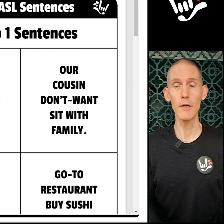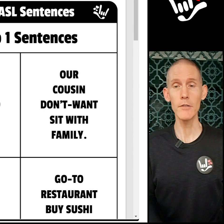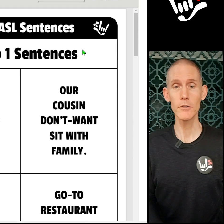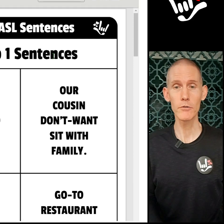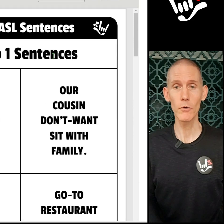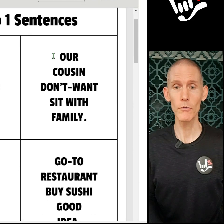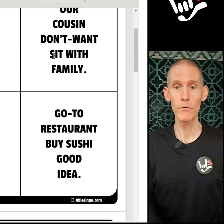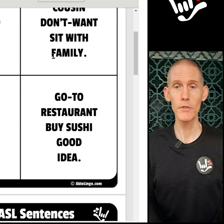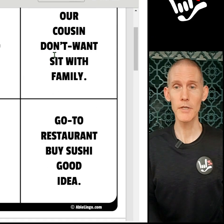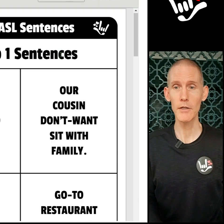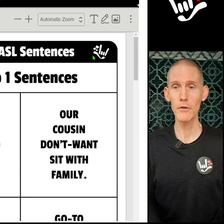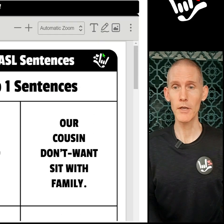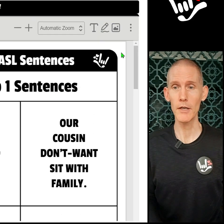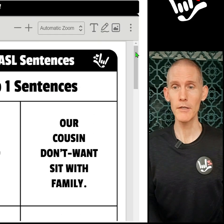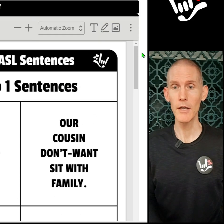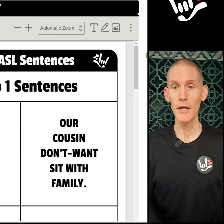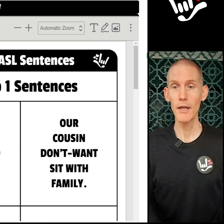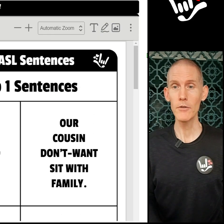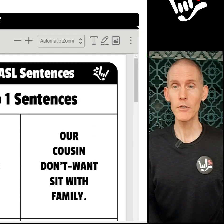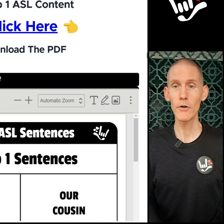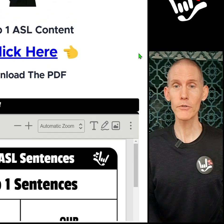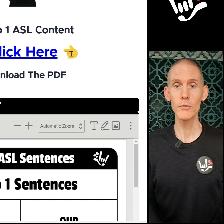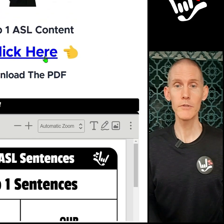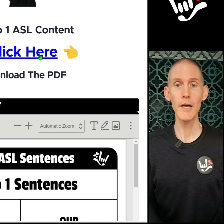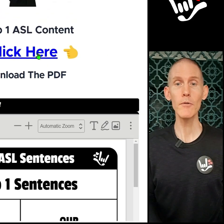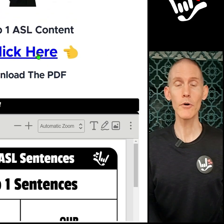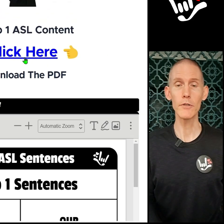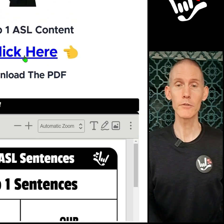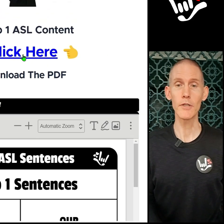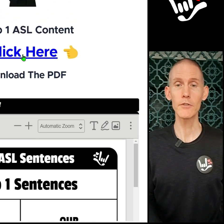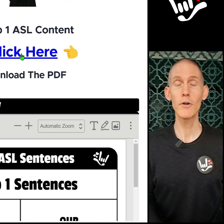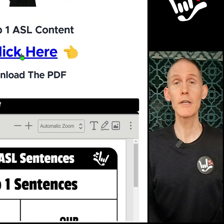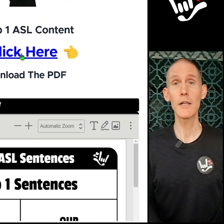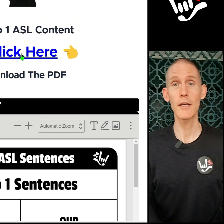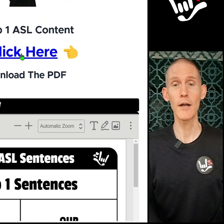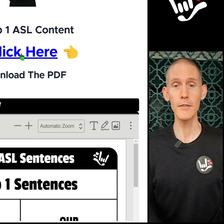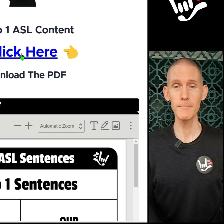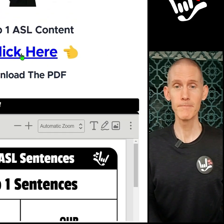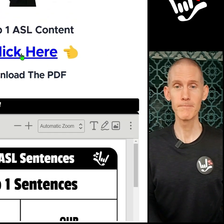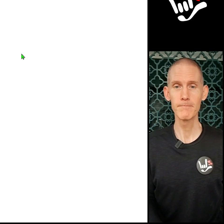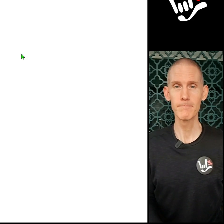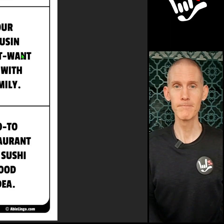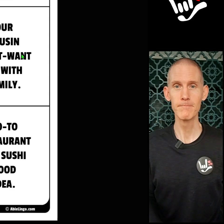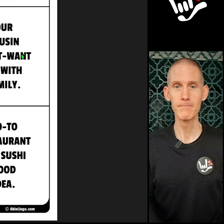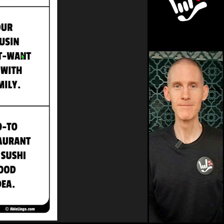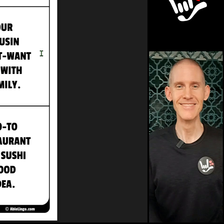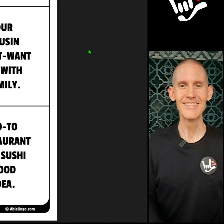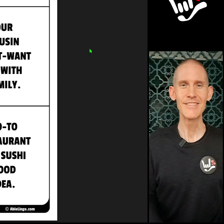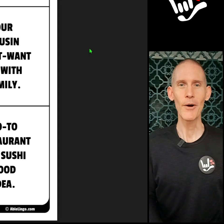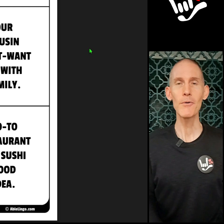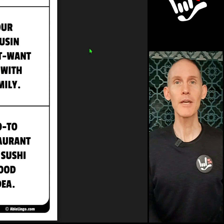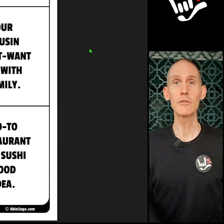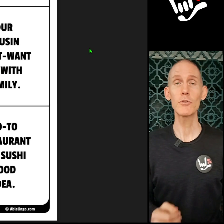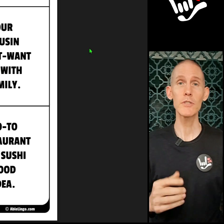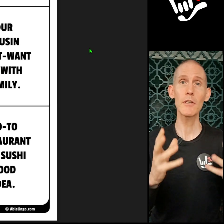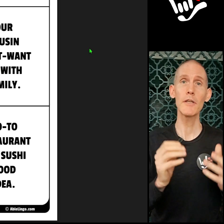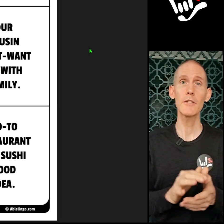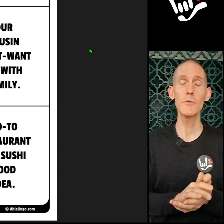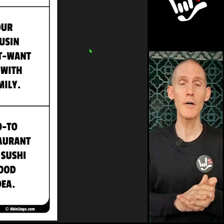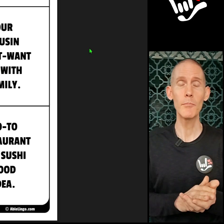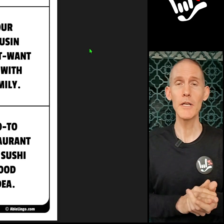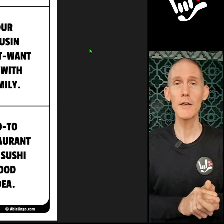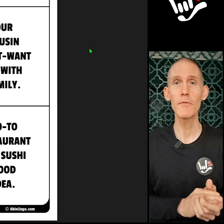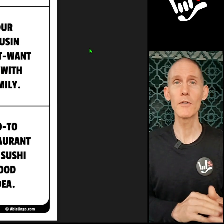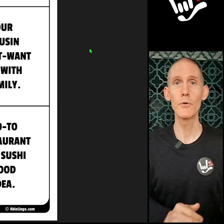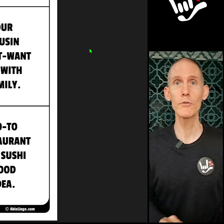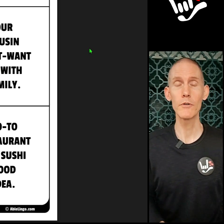it. You can scroll through it and take a look at it, and you can also download it. So let's go ahead and click on it. Okay, so it's just a link